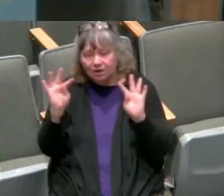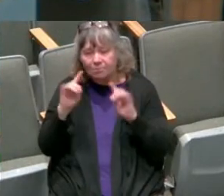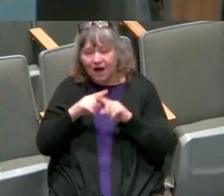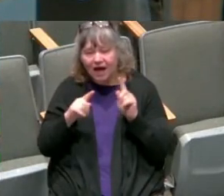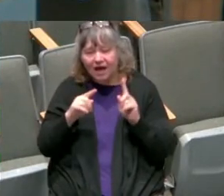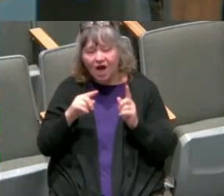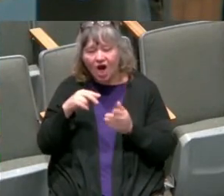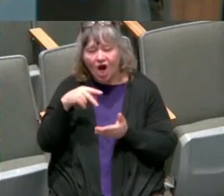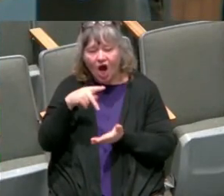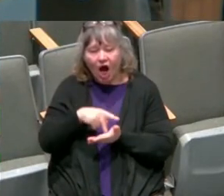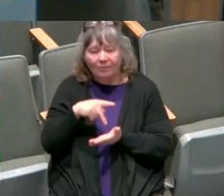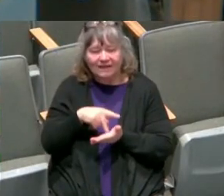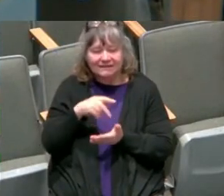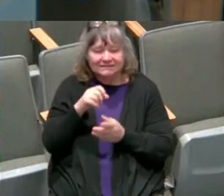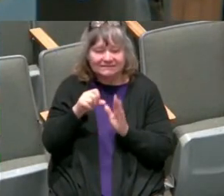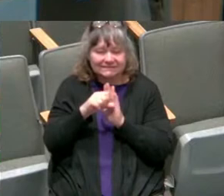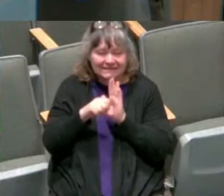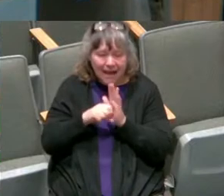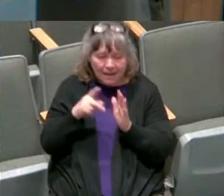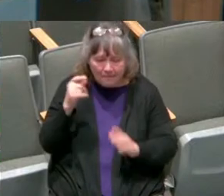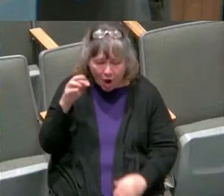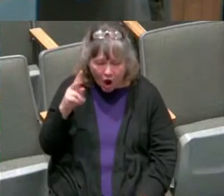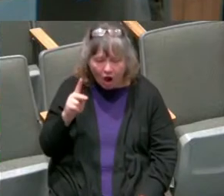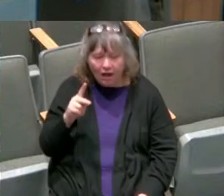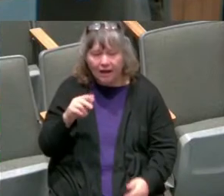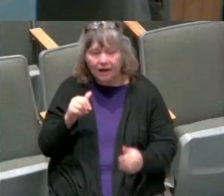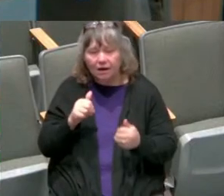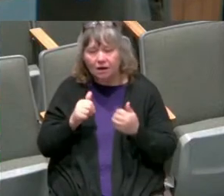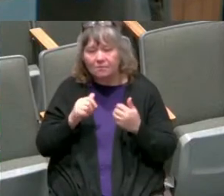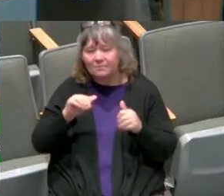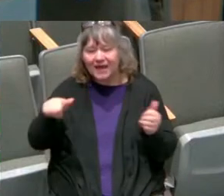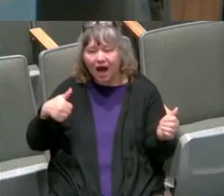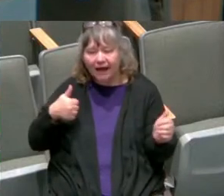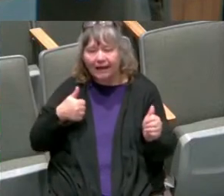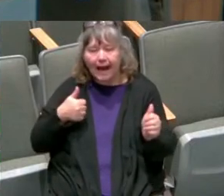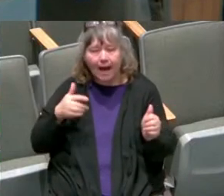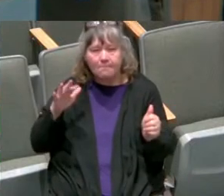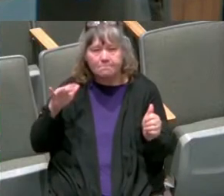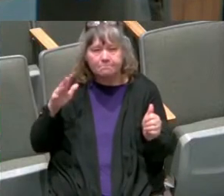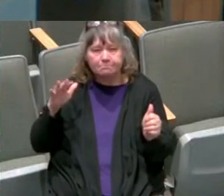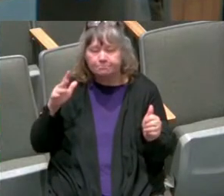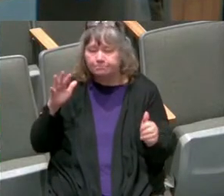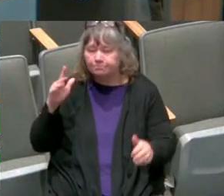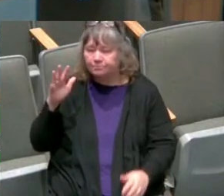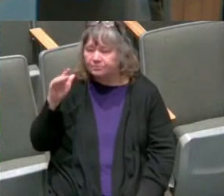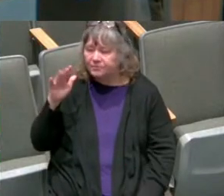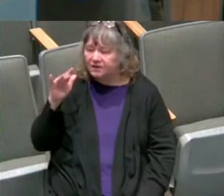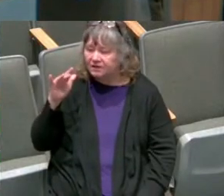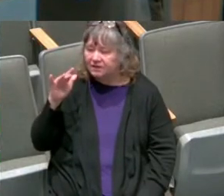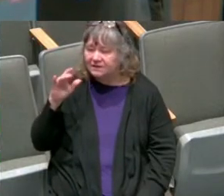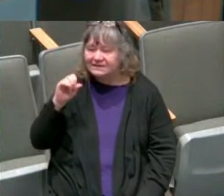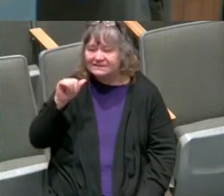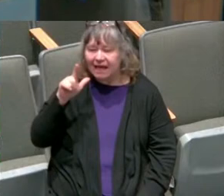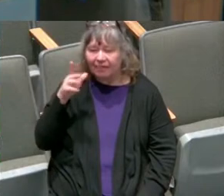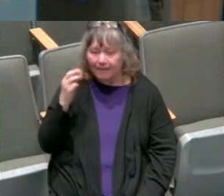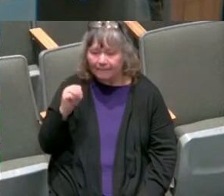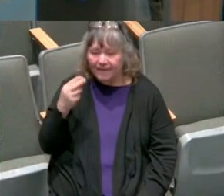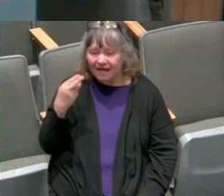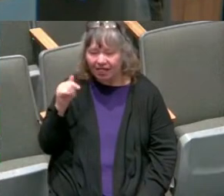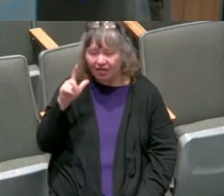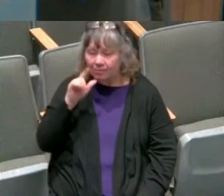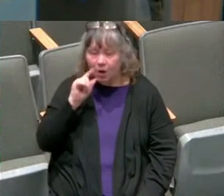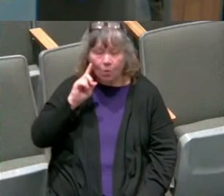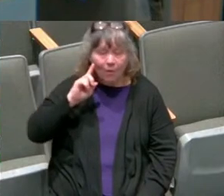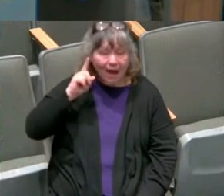Hopkinton State Park and kind of off behind uh Saddle Hill but way